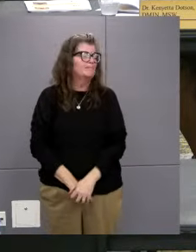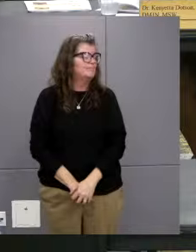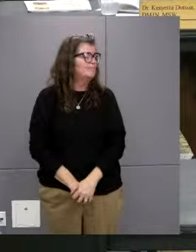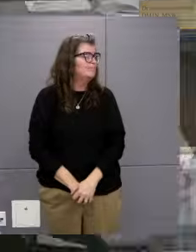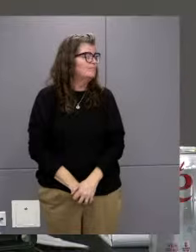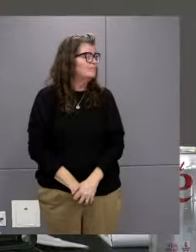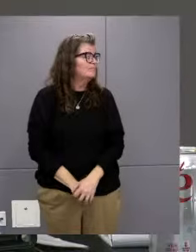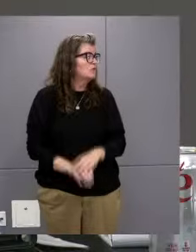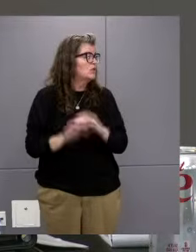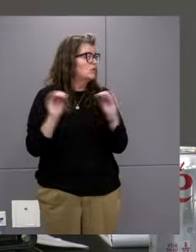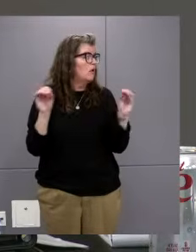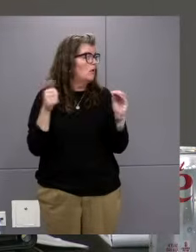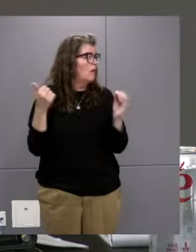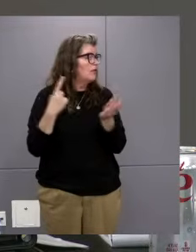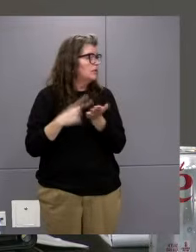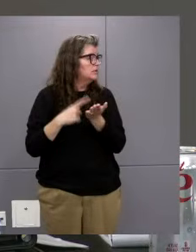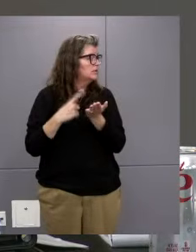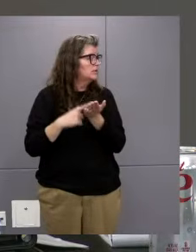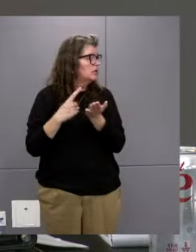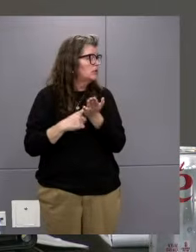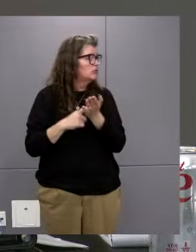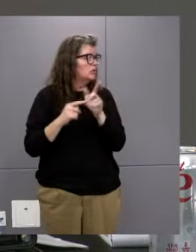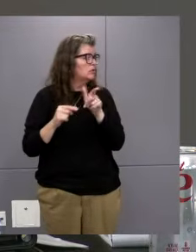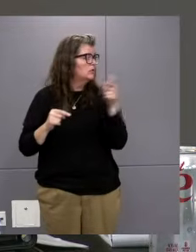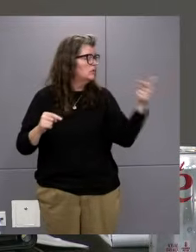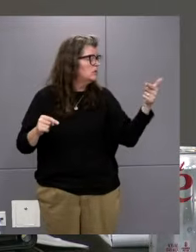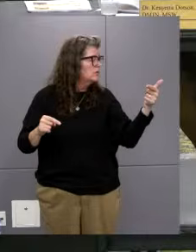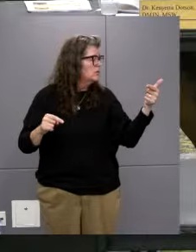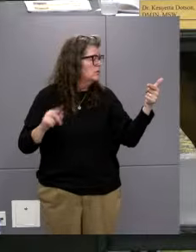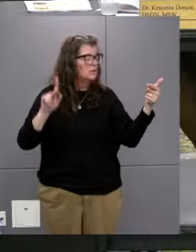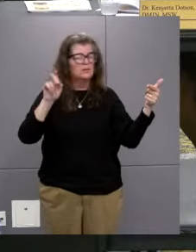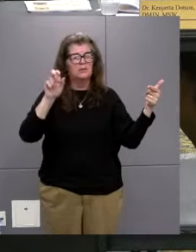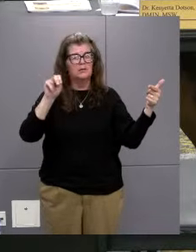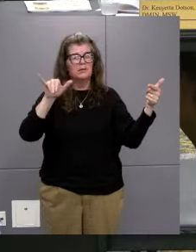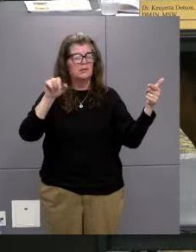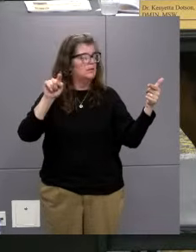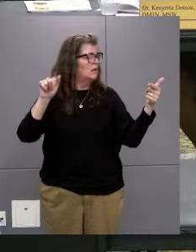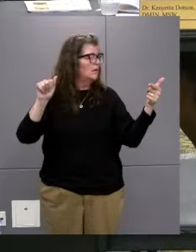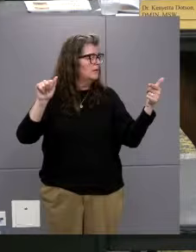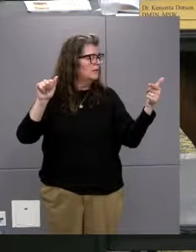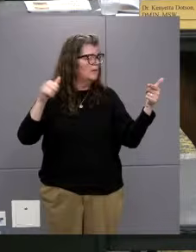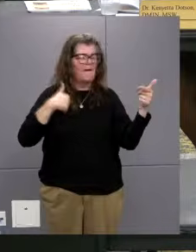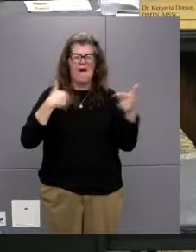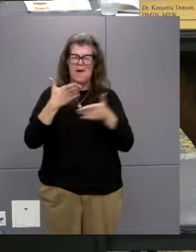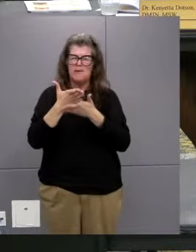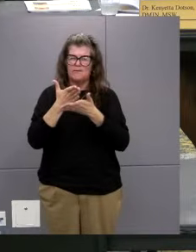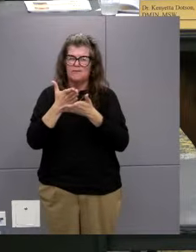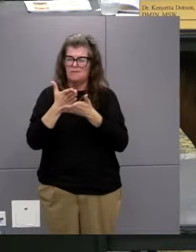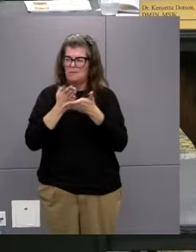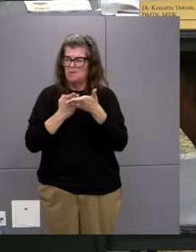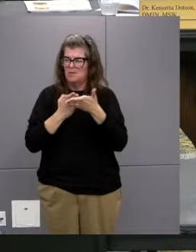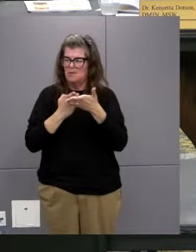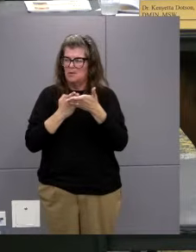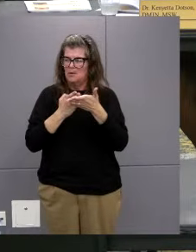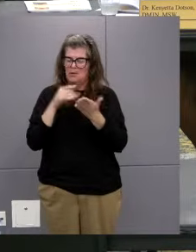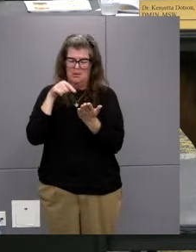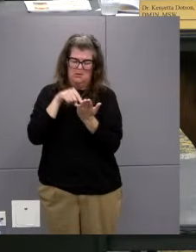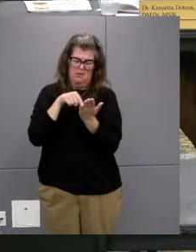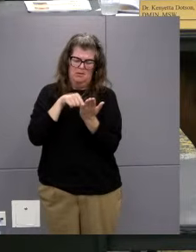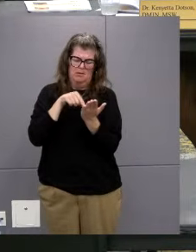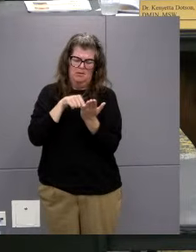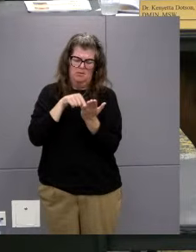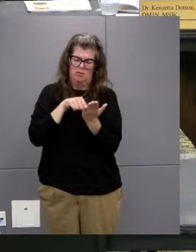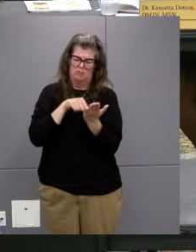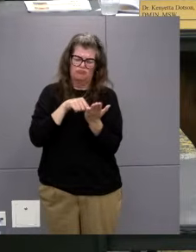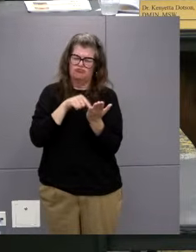Seeing none, Chairman Swanson. Oh, I'm sorry, yep. There's a part in the minutes that